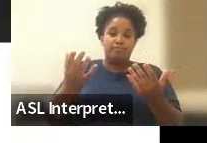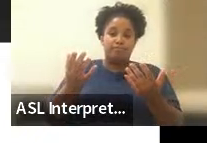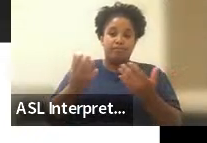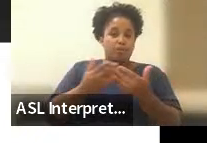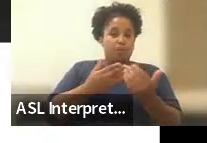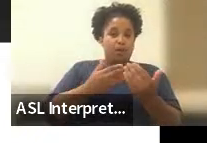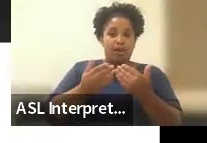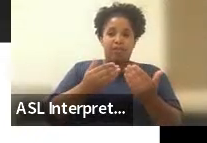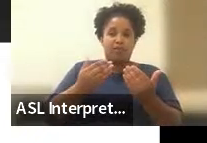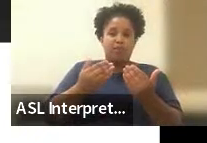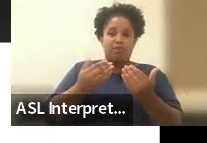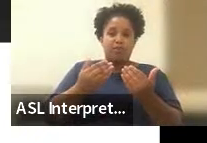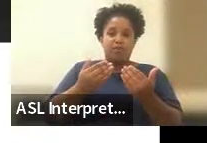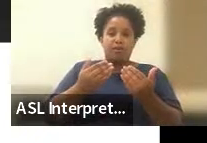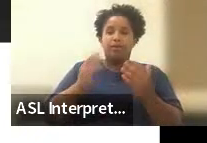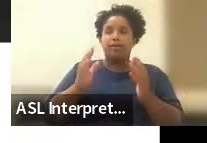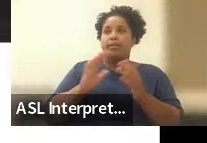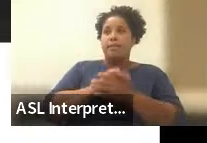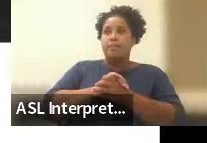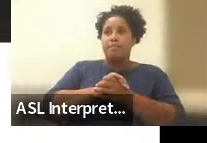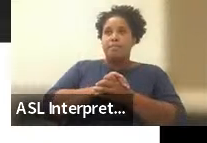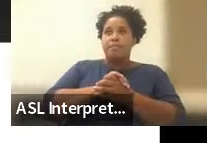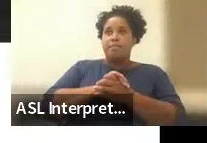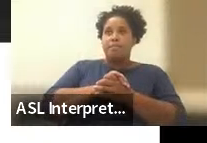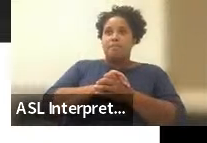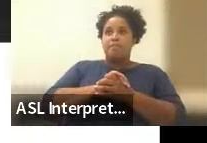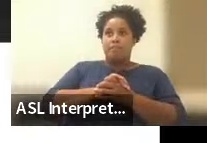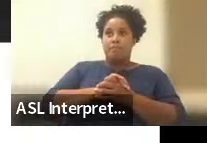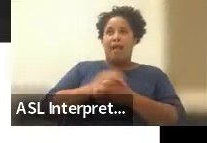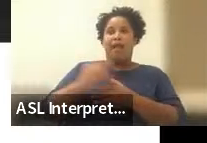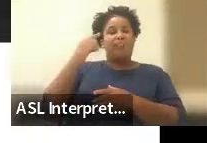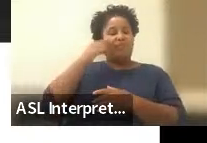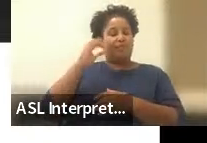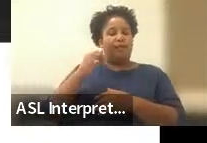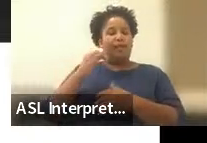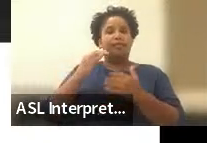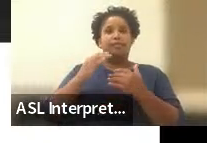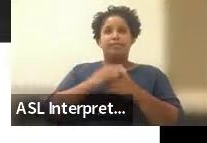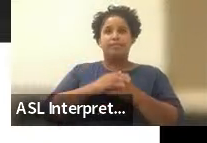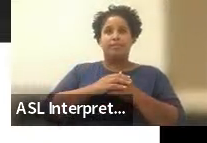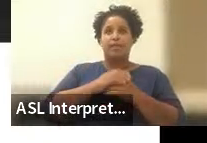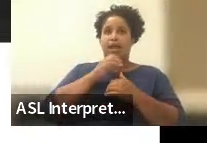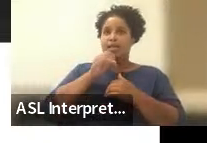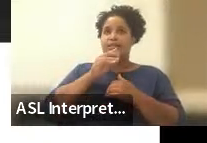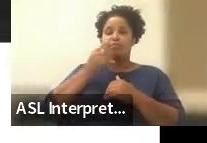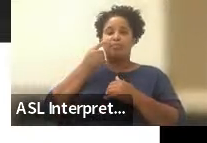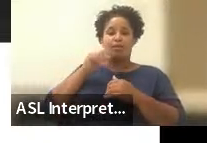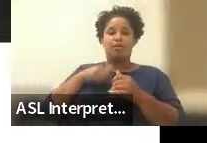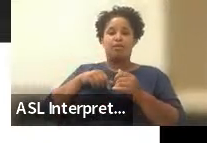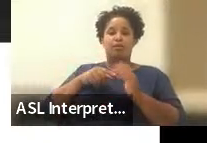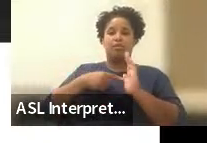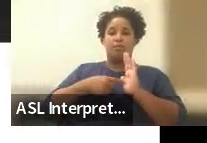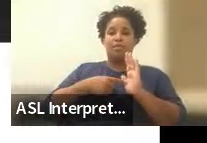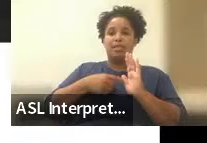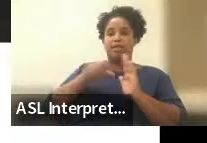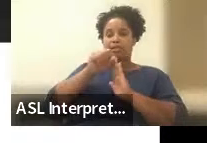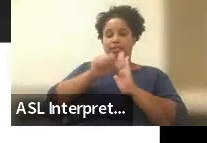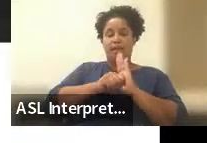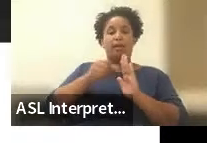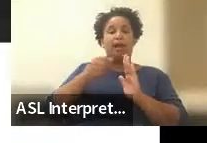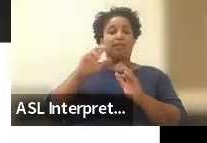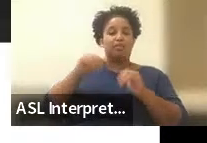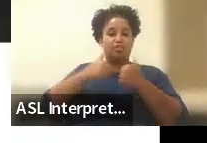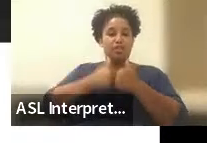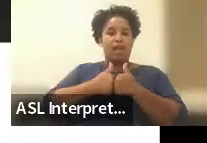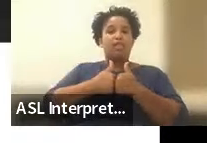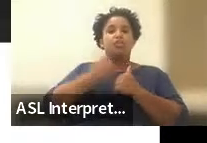mean, I think that, you know, I don't speak for the state, but I think it is tricky to balance these different